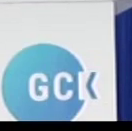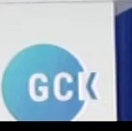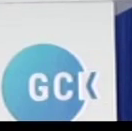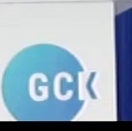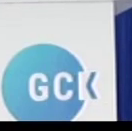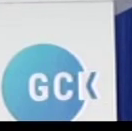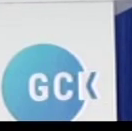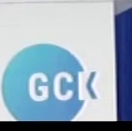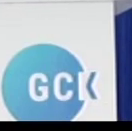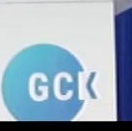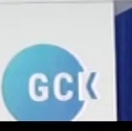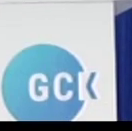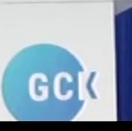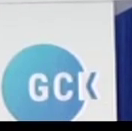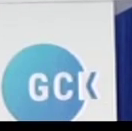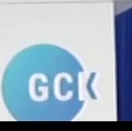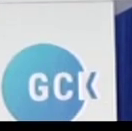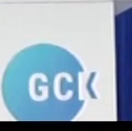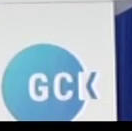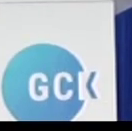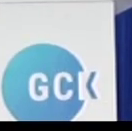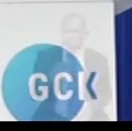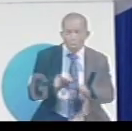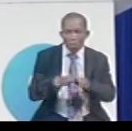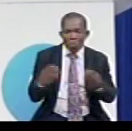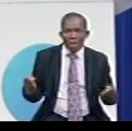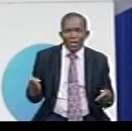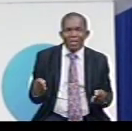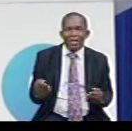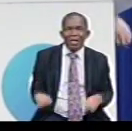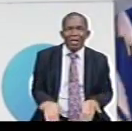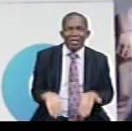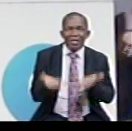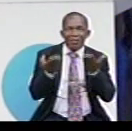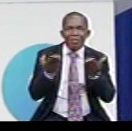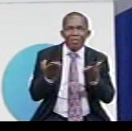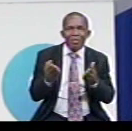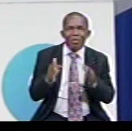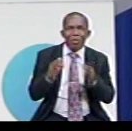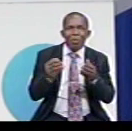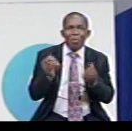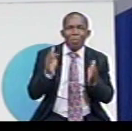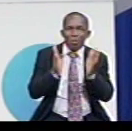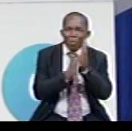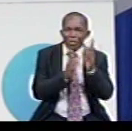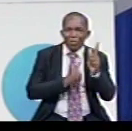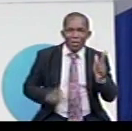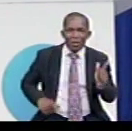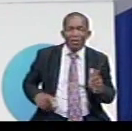Open your mouth wide and lift up prayers unto God.